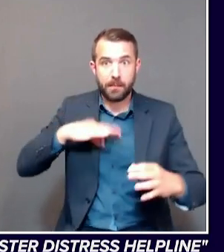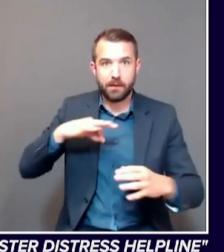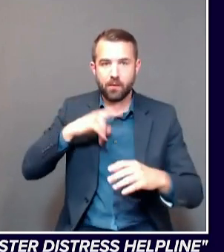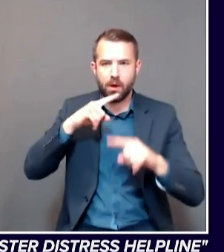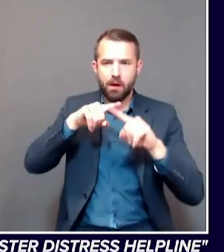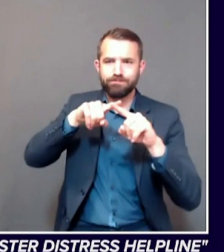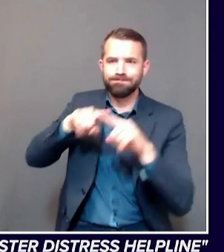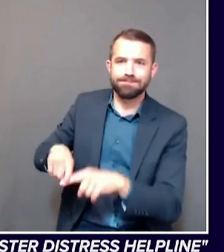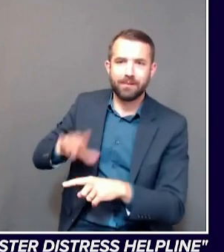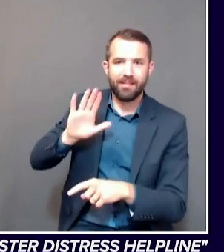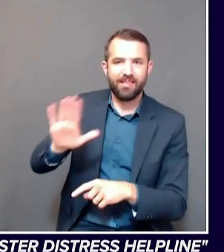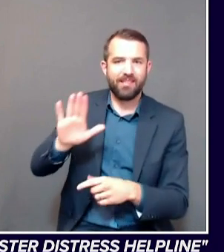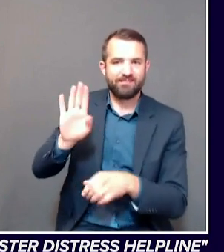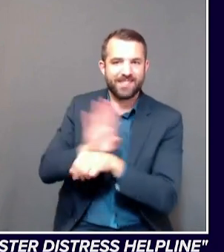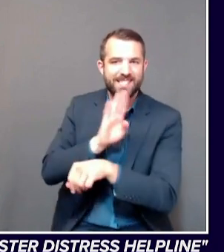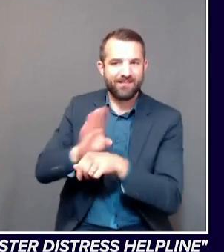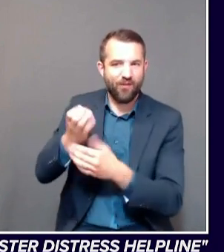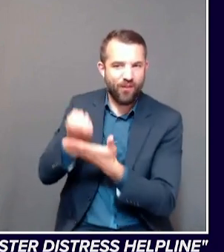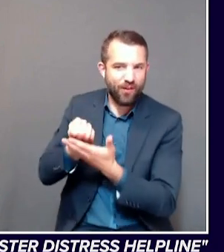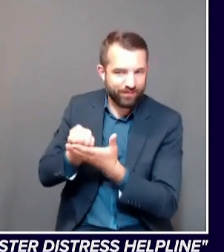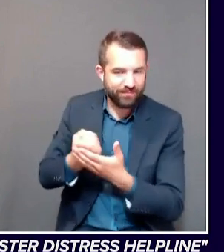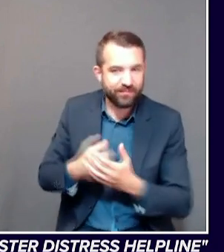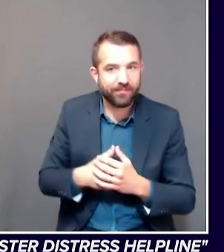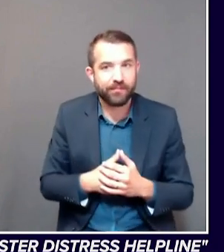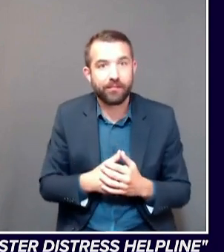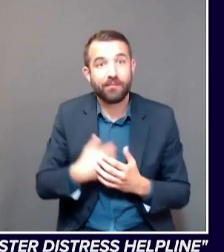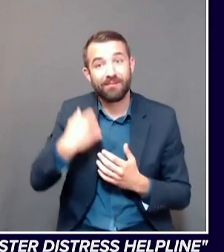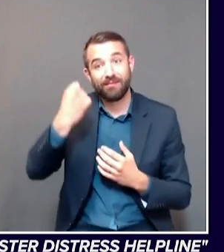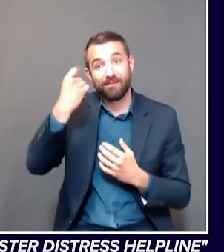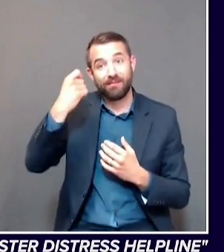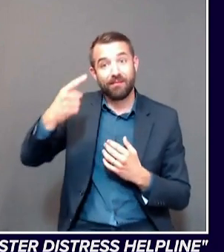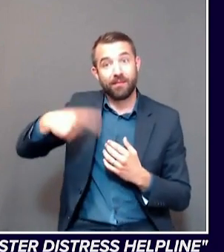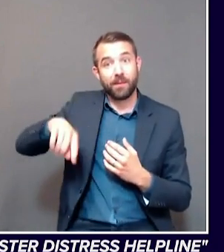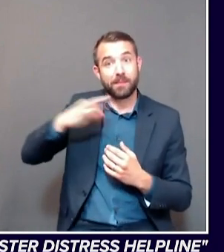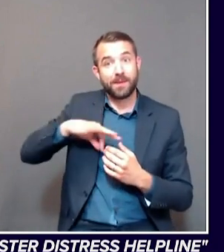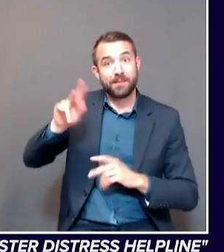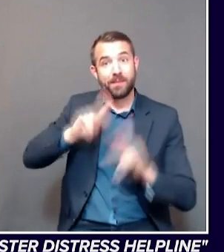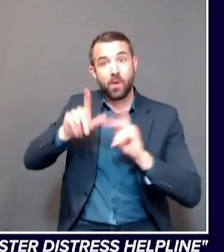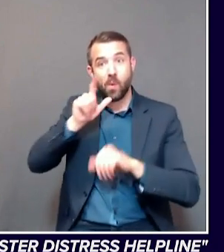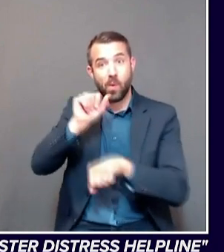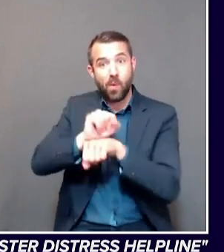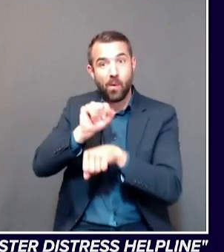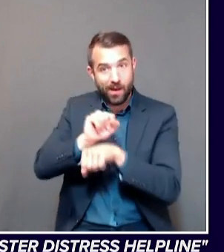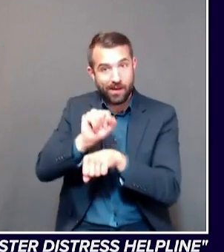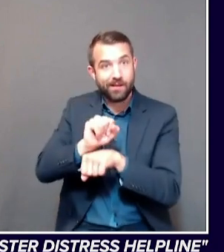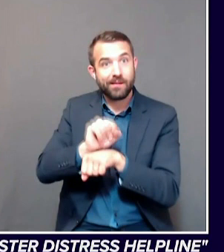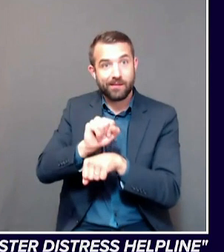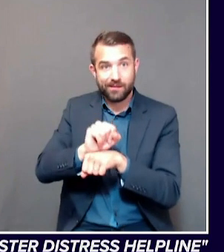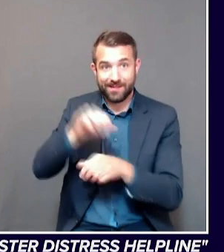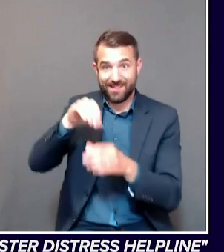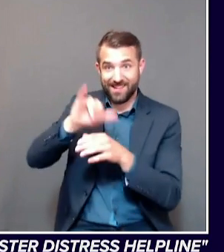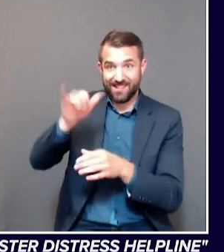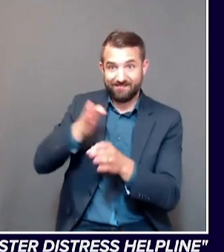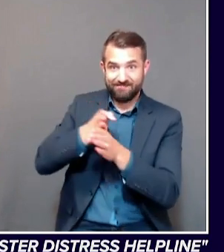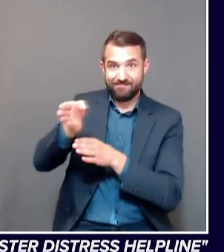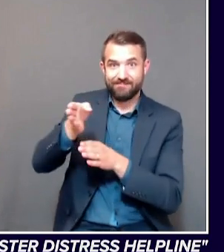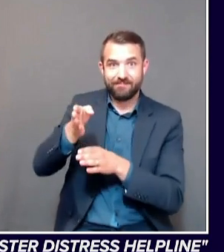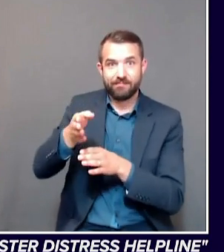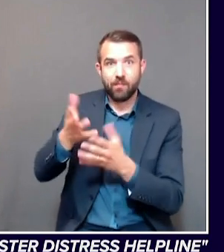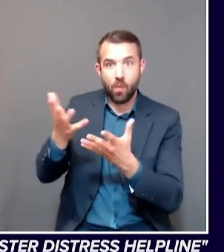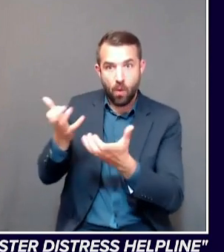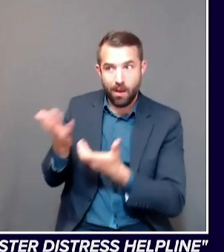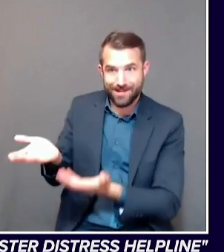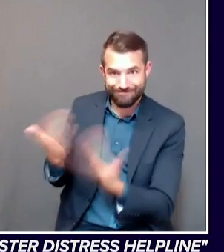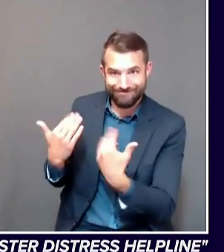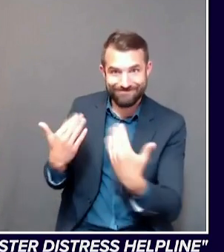tourism. We also know those workers, those Mainers, want to have tourism be safe. Virtually